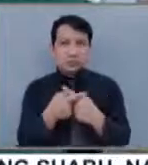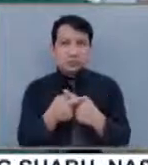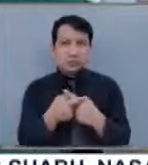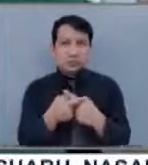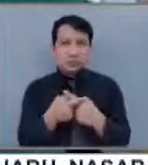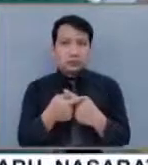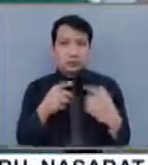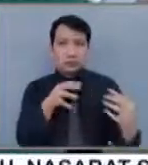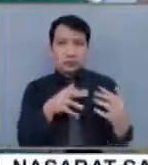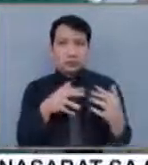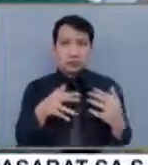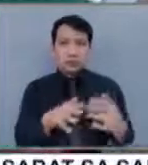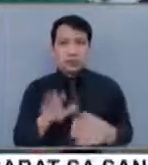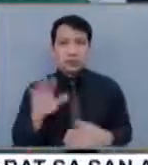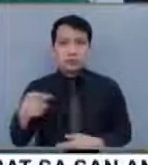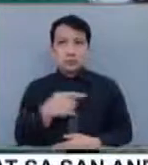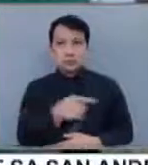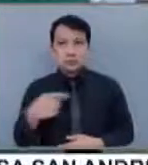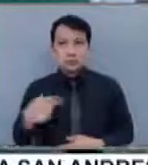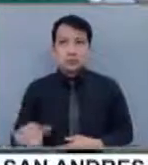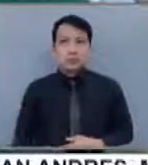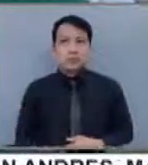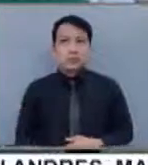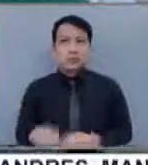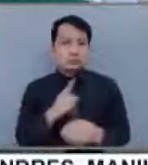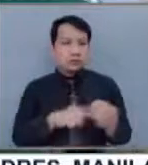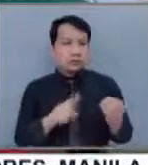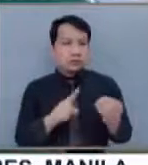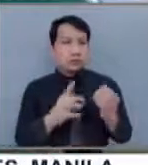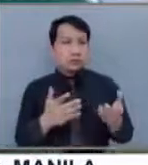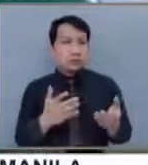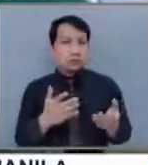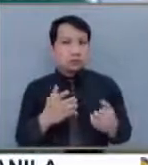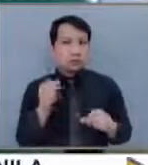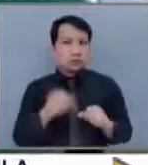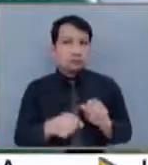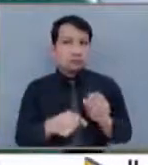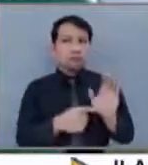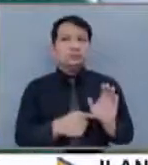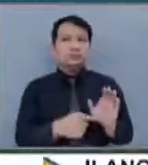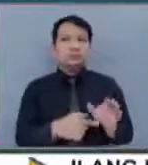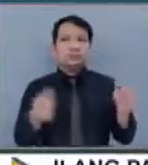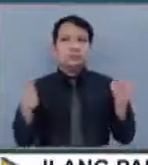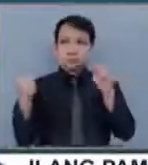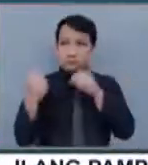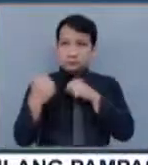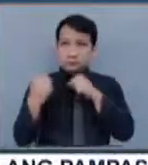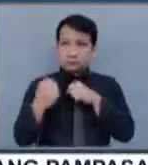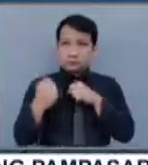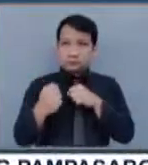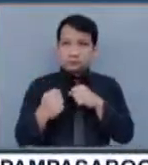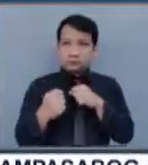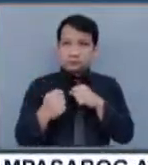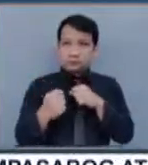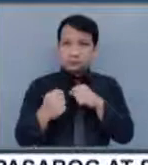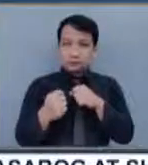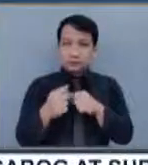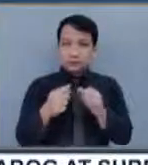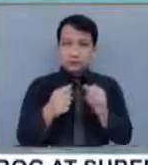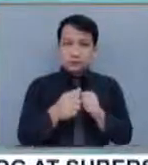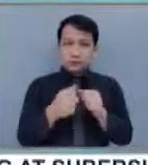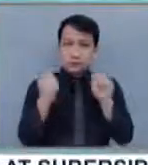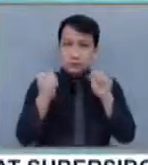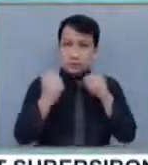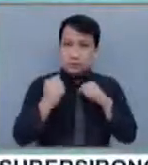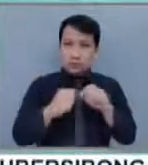with China. But at the same time, we also have our mutual defense treaty with the United States. Ayon sa DFA, patuloy rin